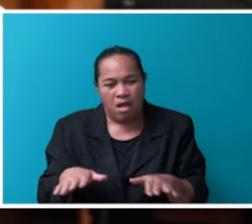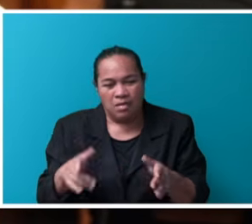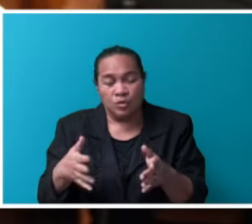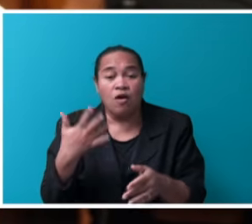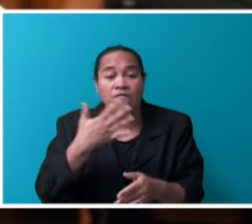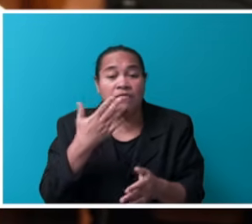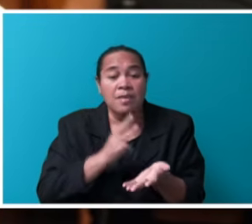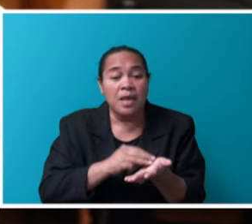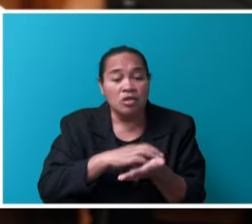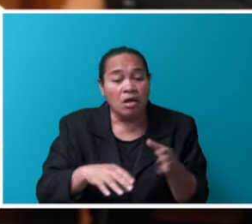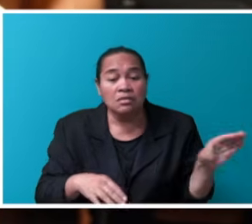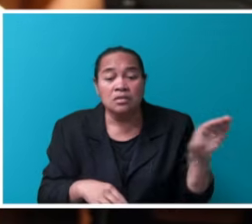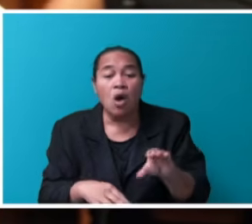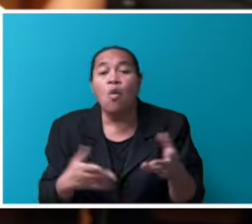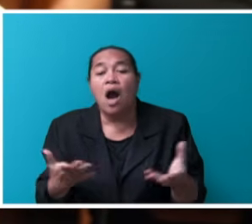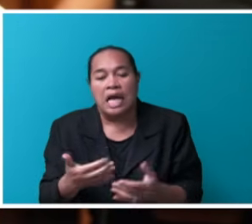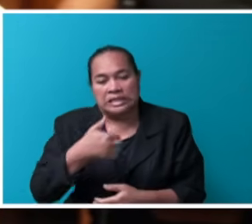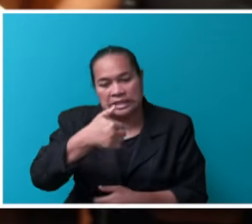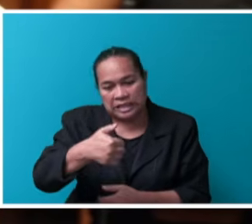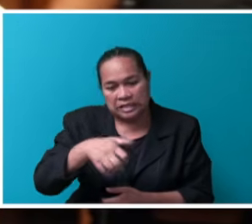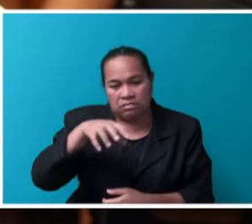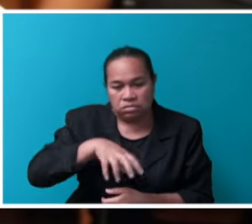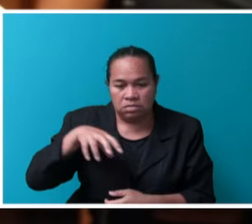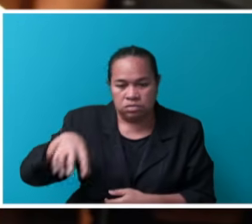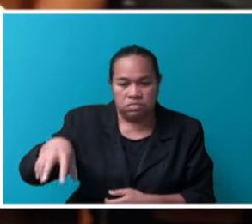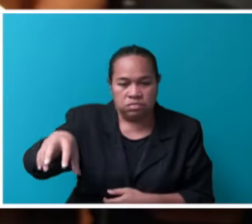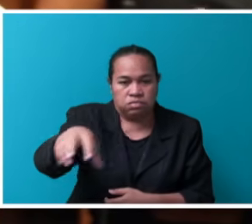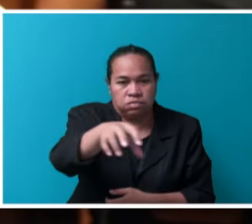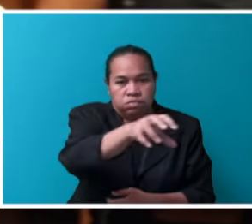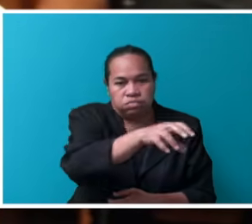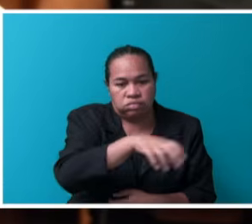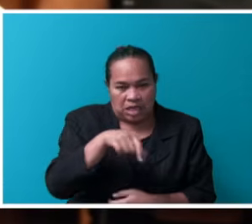of 6 informal settlements in Tavela, Tore, Phil 40,